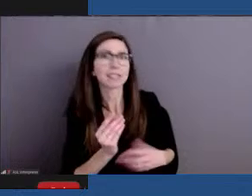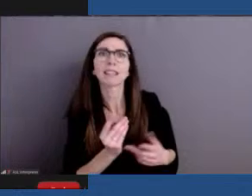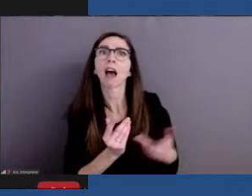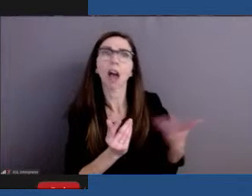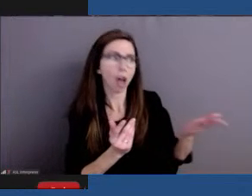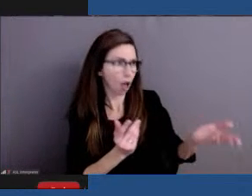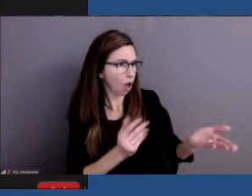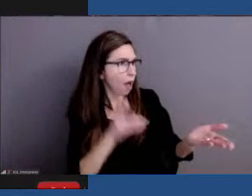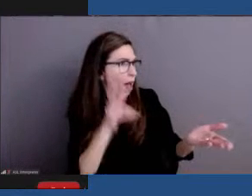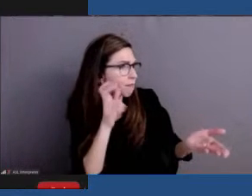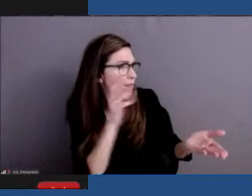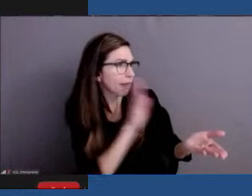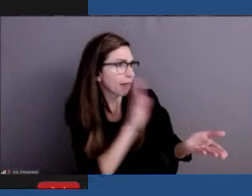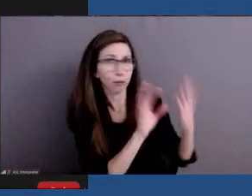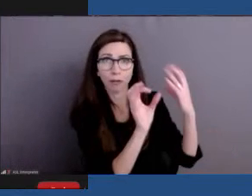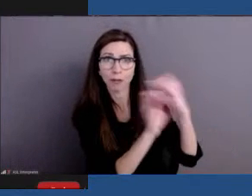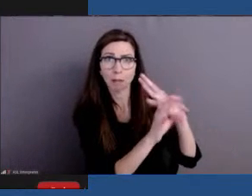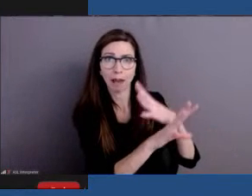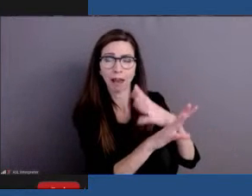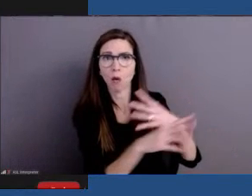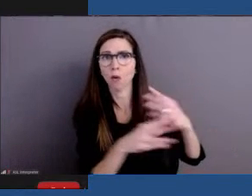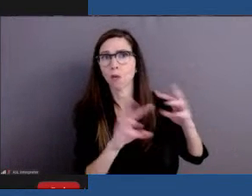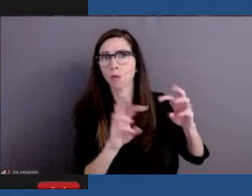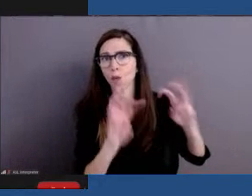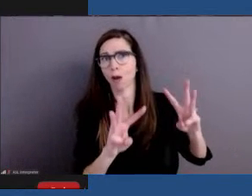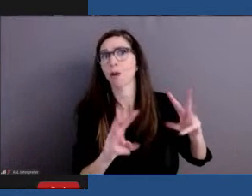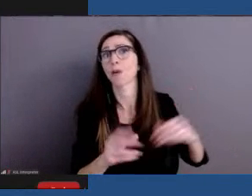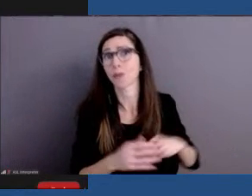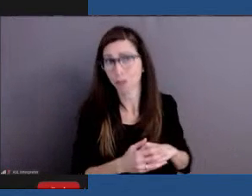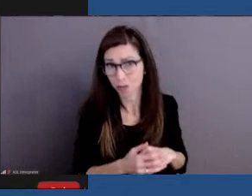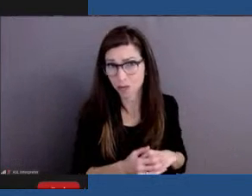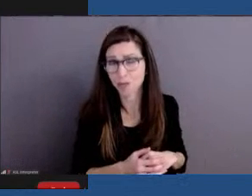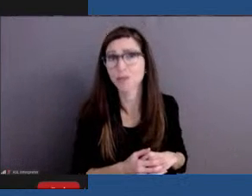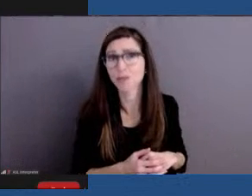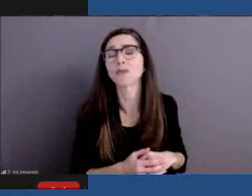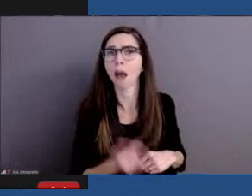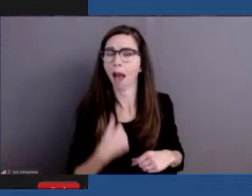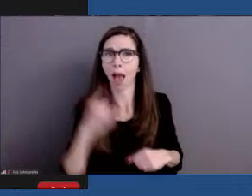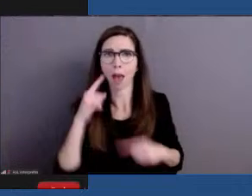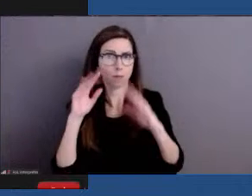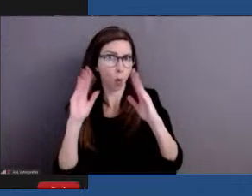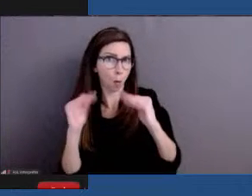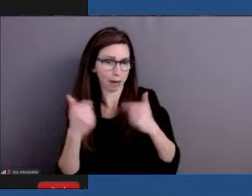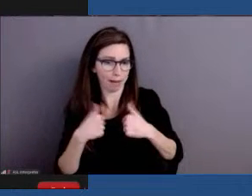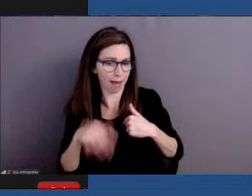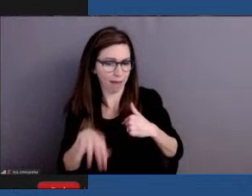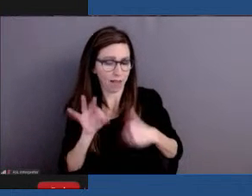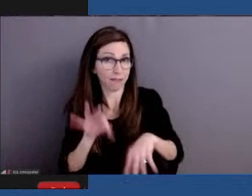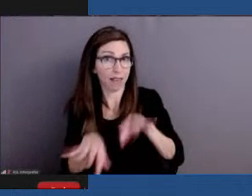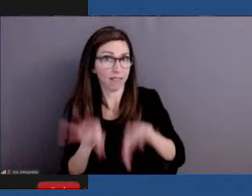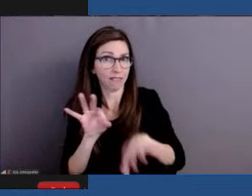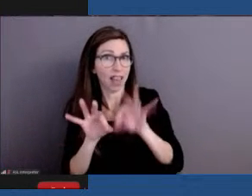feedback and find hopefully ways to address many of their concerns. And so I commend the city for